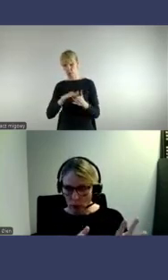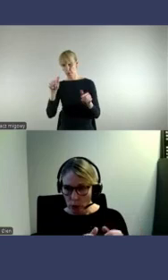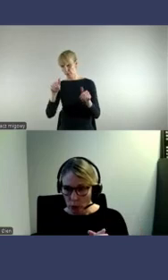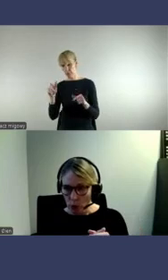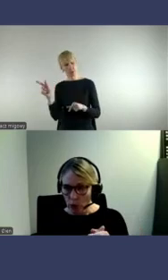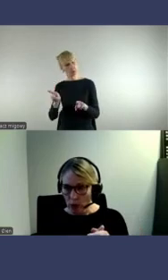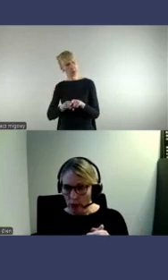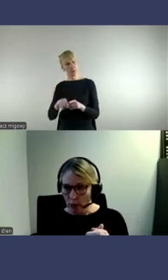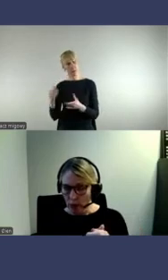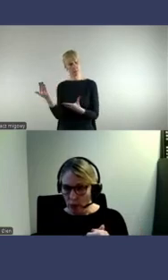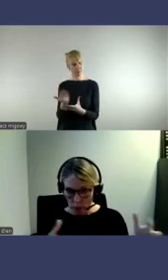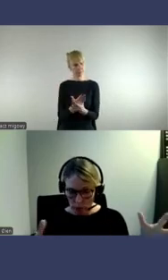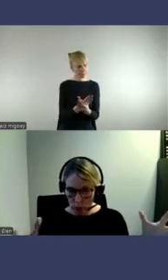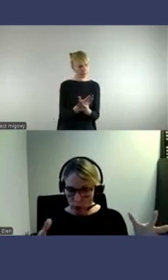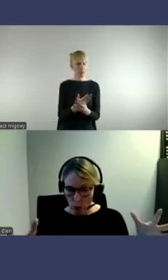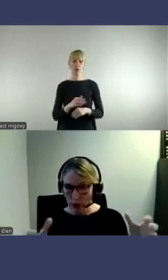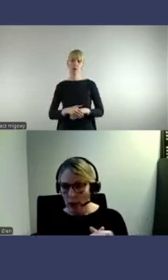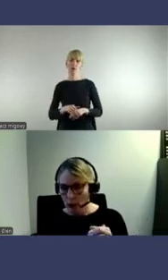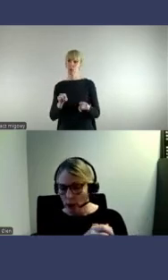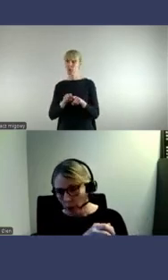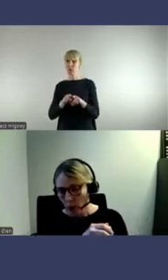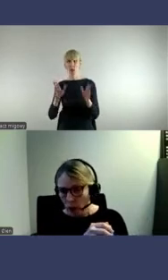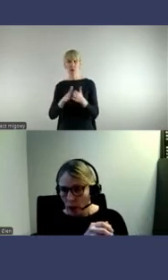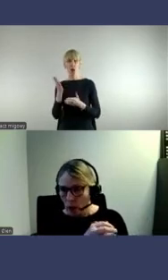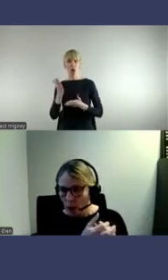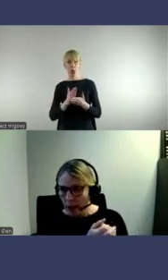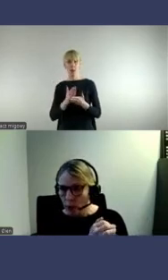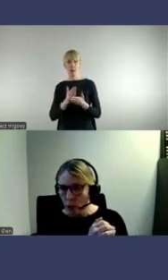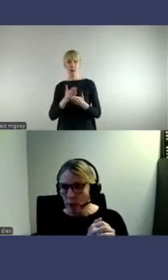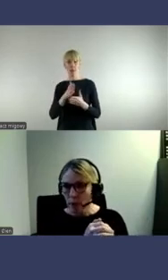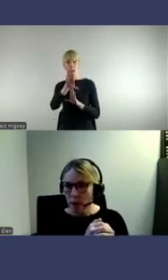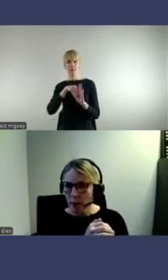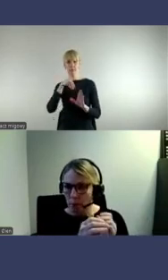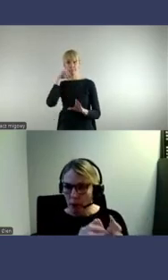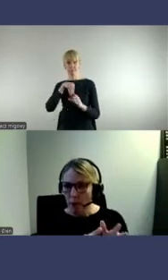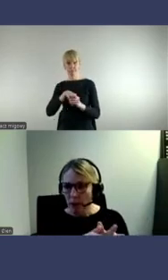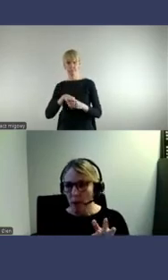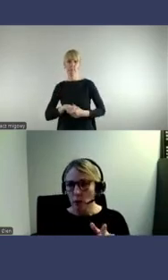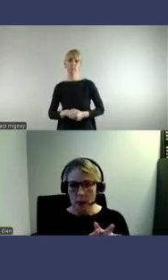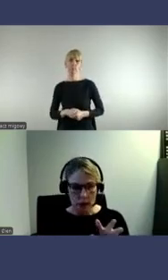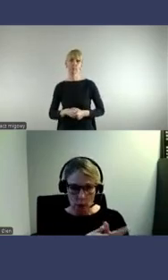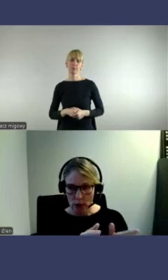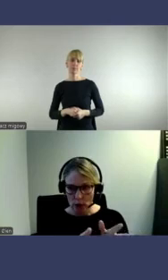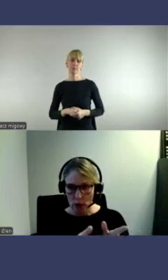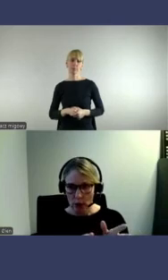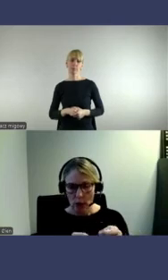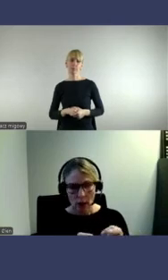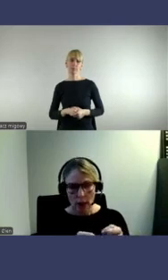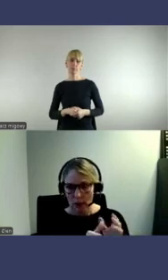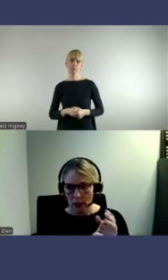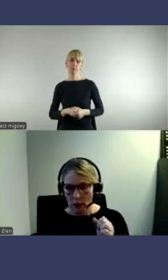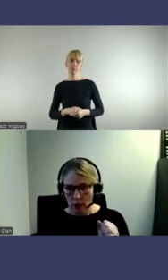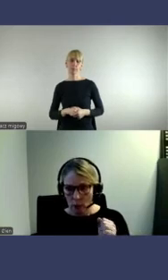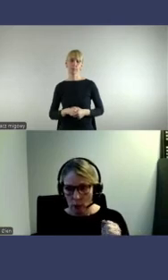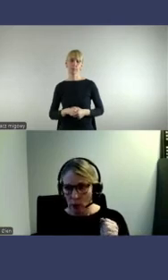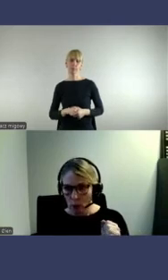also Magnus was talking about. So broadening your network and then mapping out these resources. And that